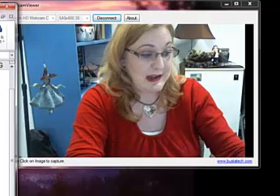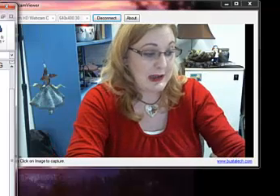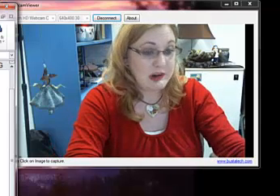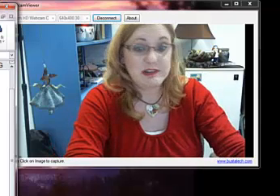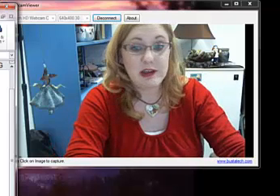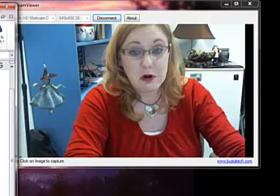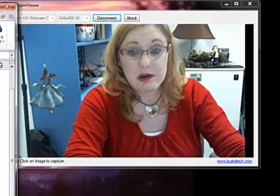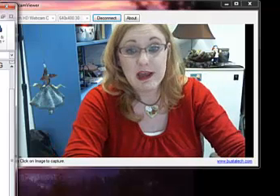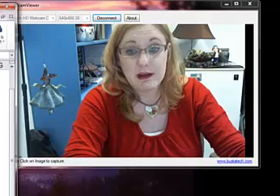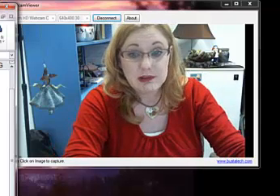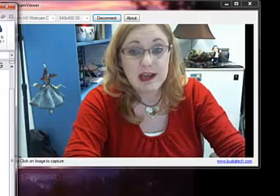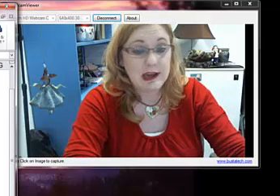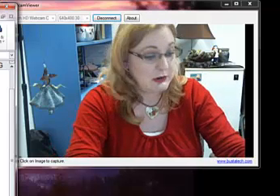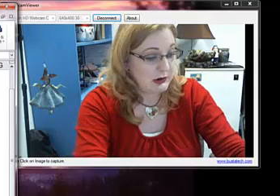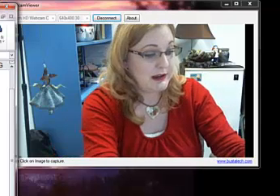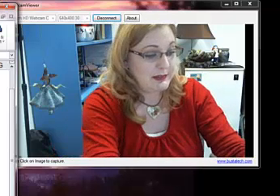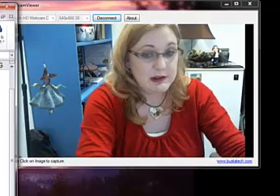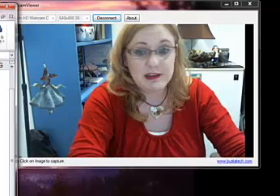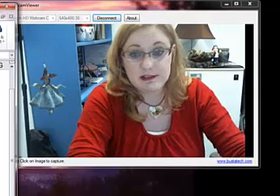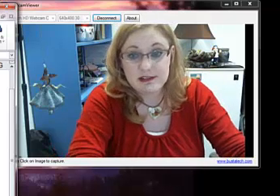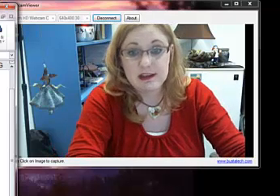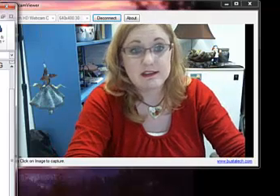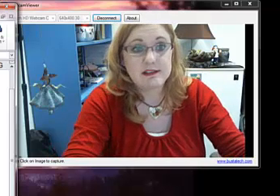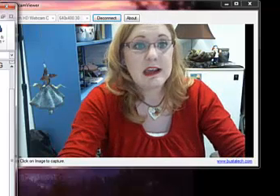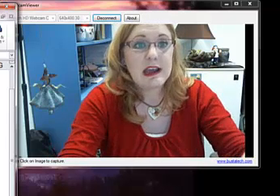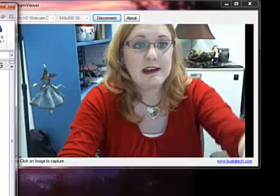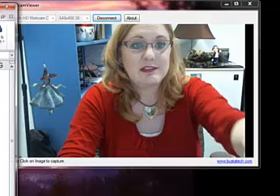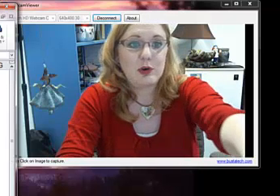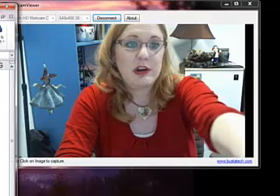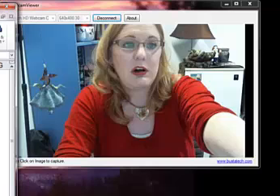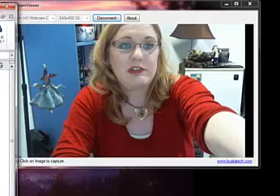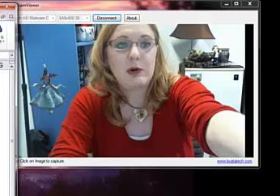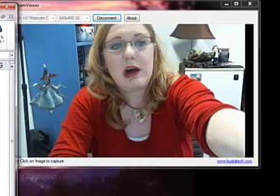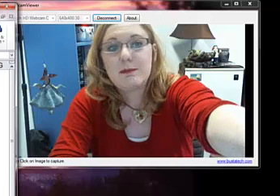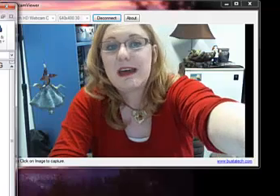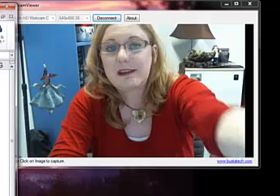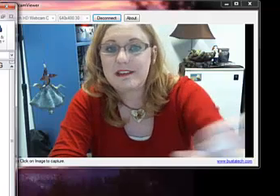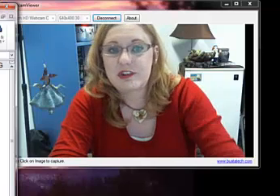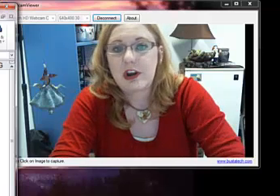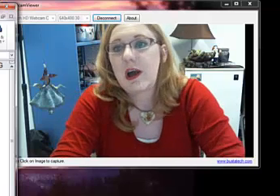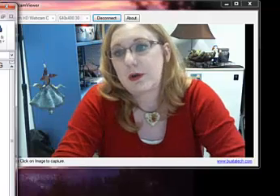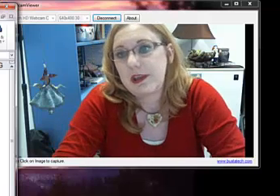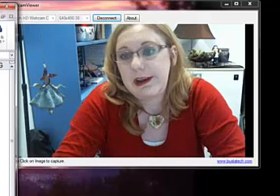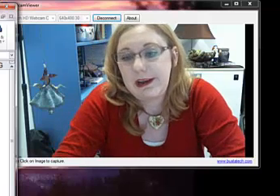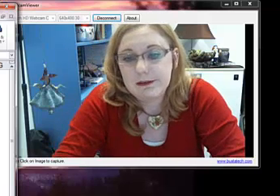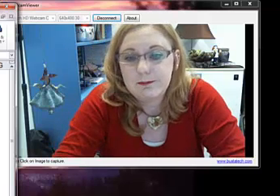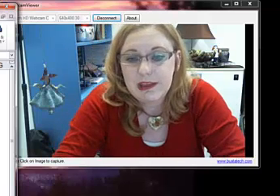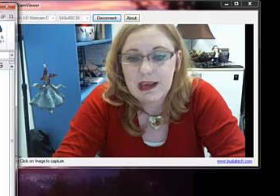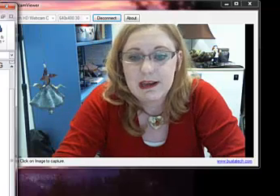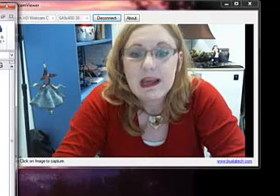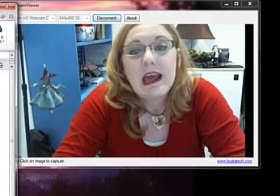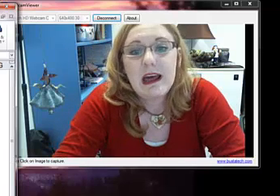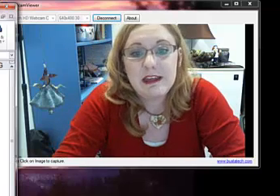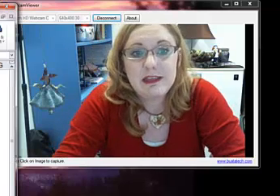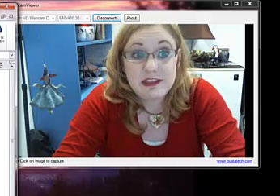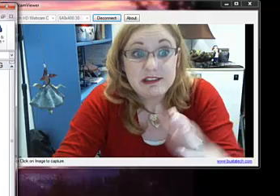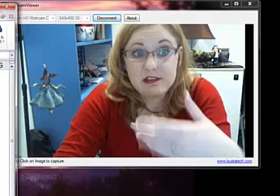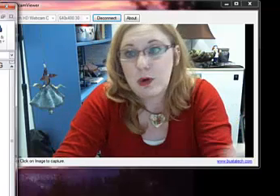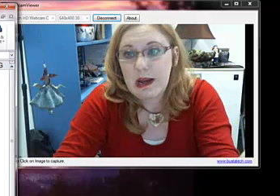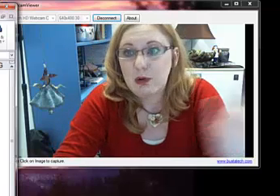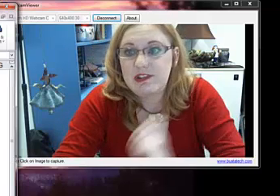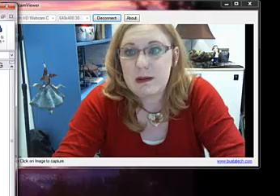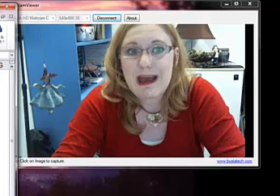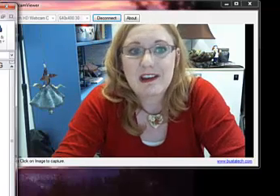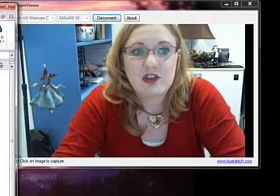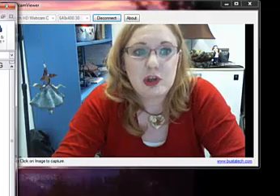and then I'm going to say, oh yeah, I agree that this, and it's going to also automatically start calculating, okay? And then this is